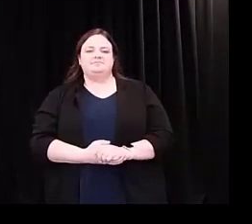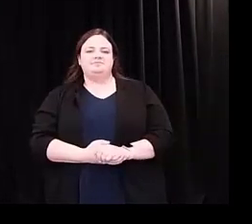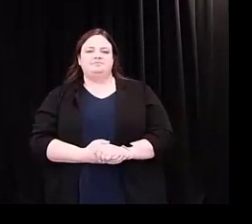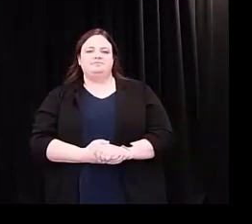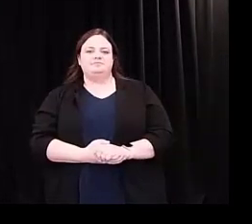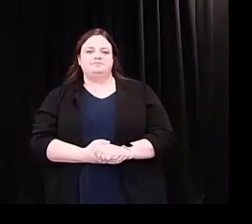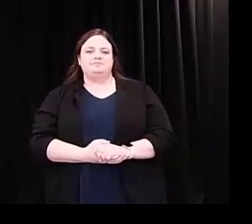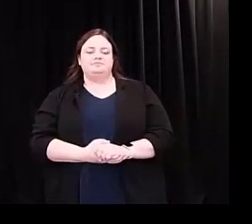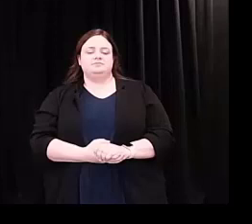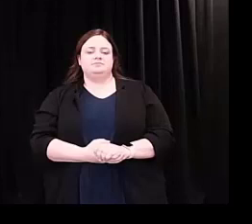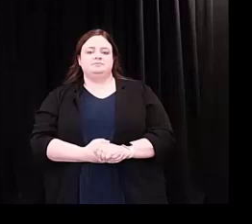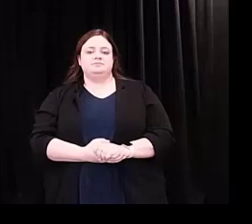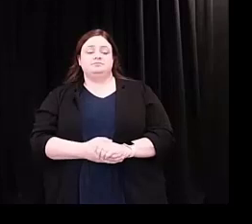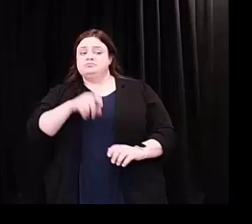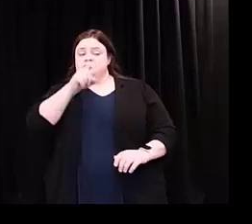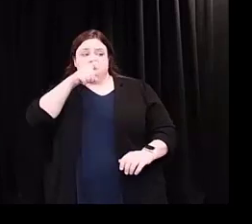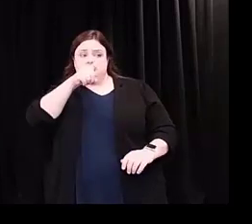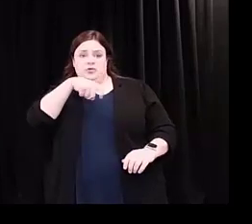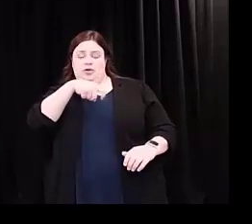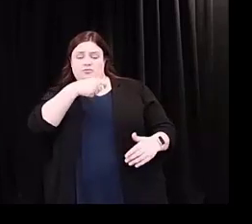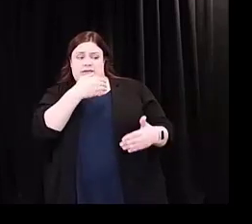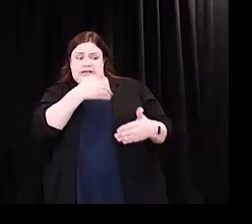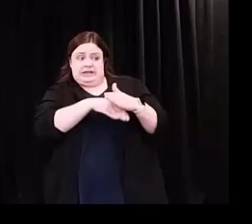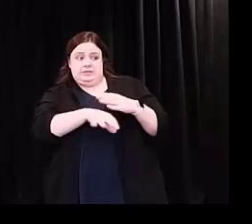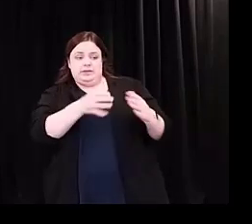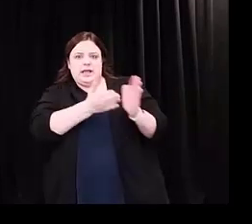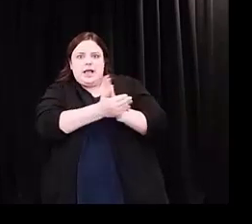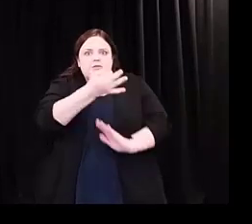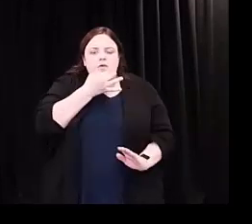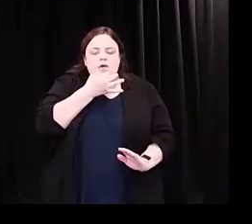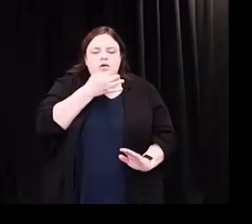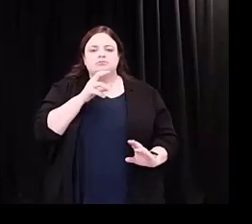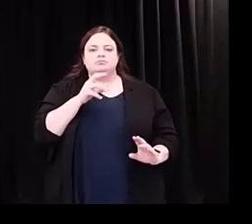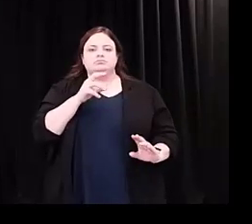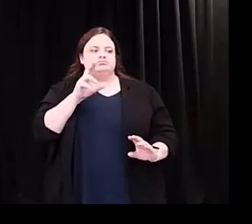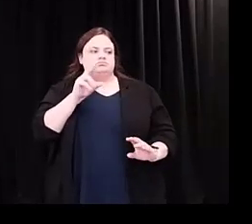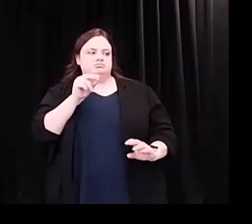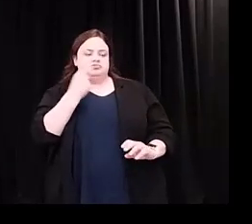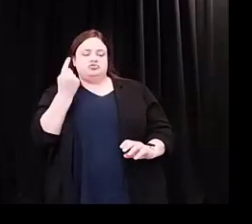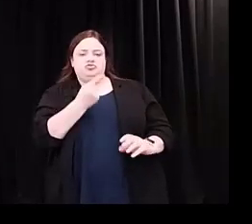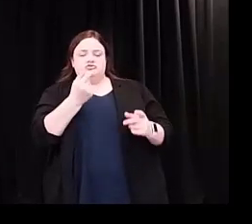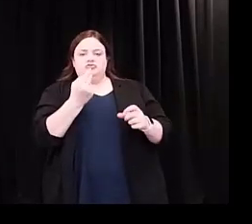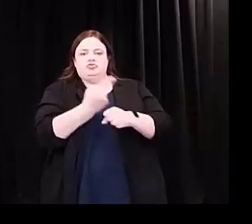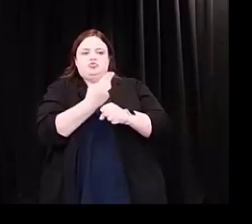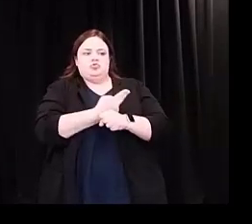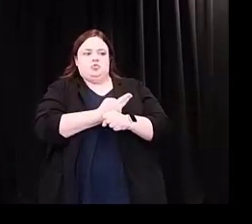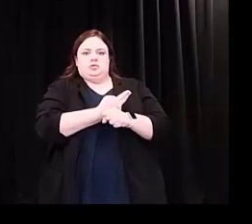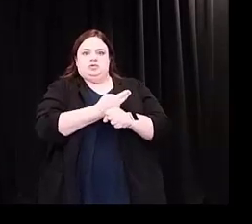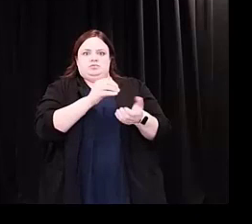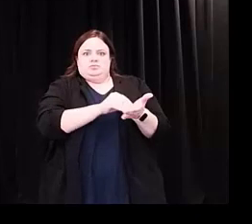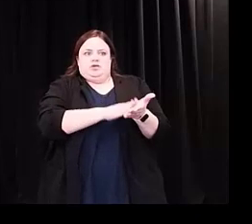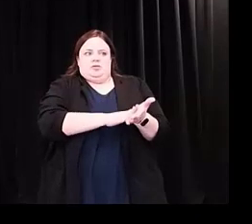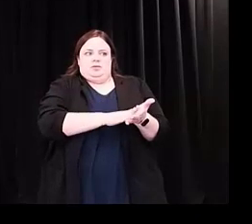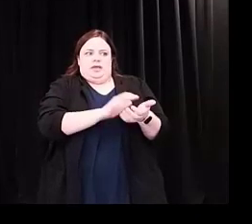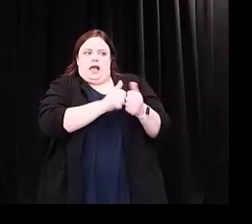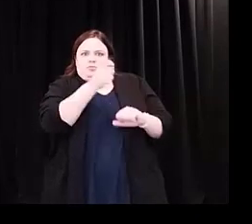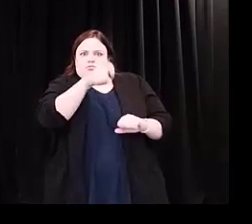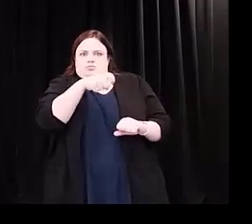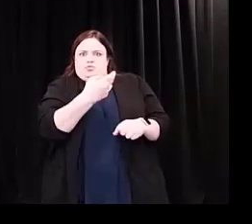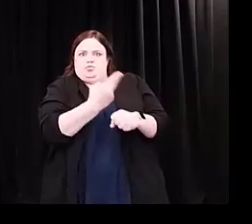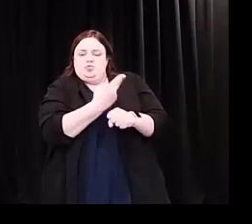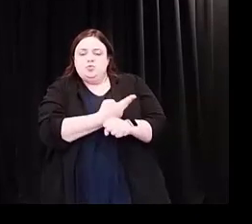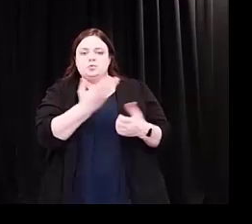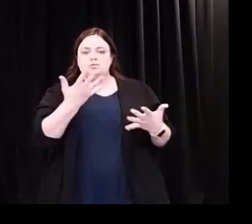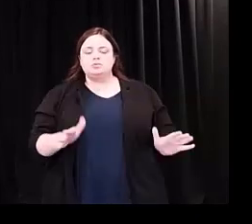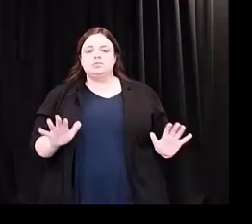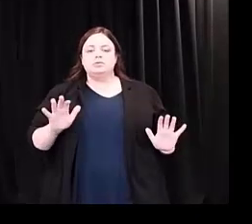be an accessibility expert, just using Word the way it's supposed to be used. Even though we